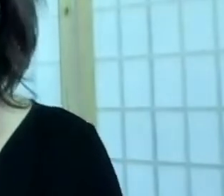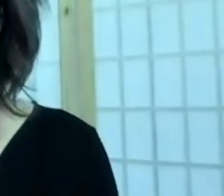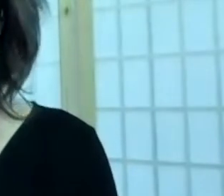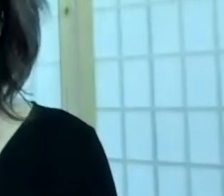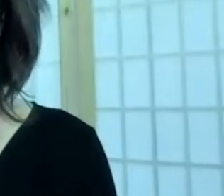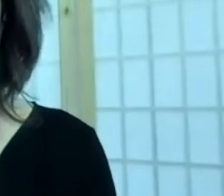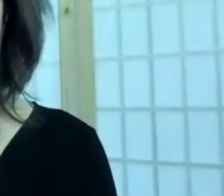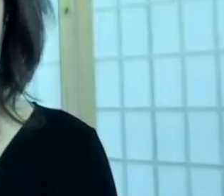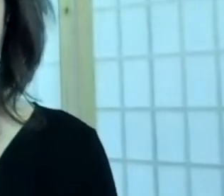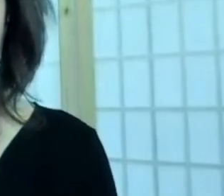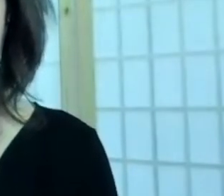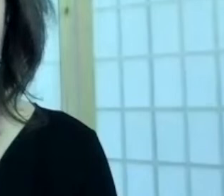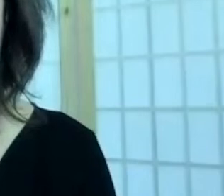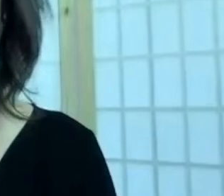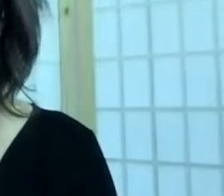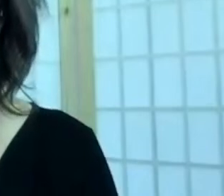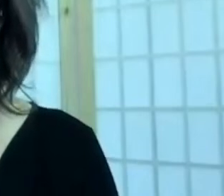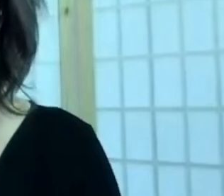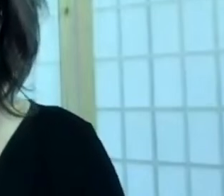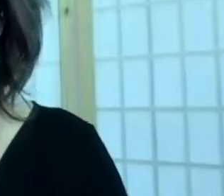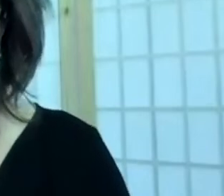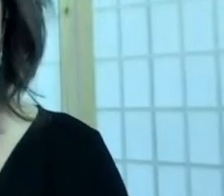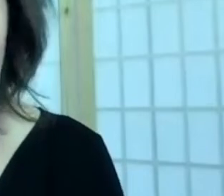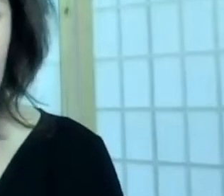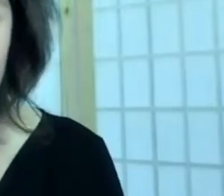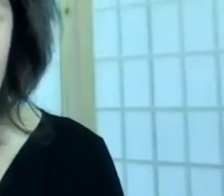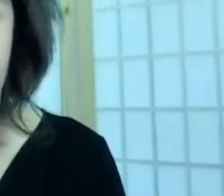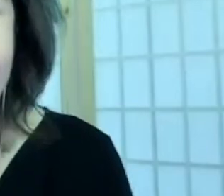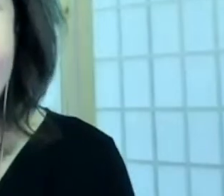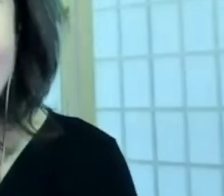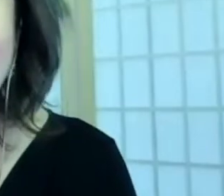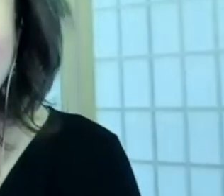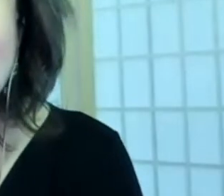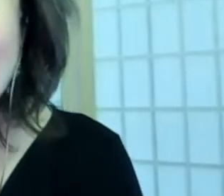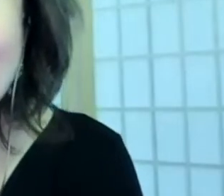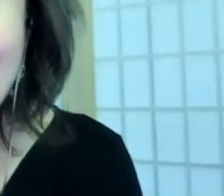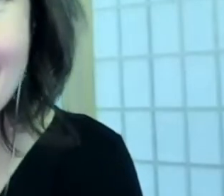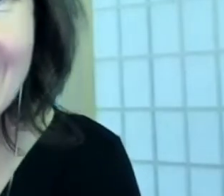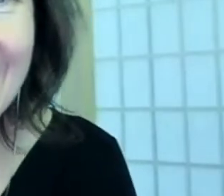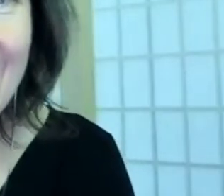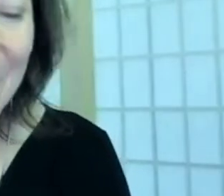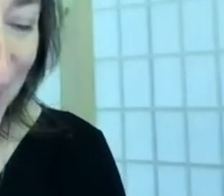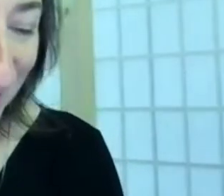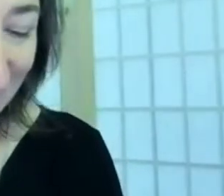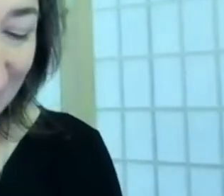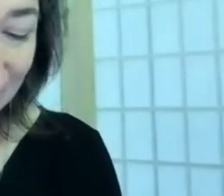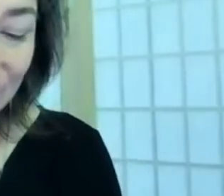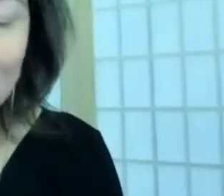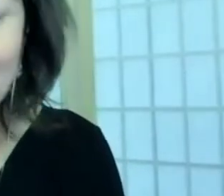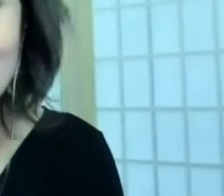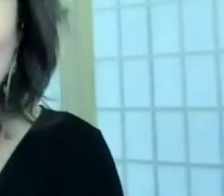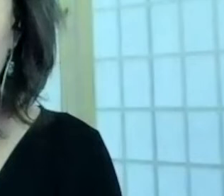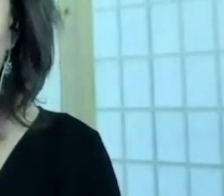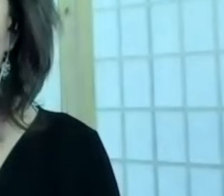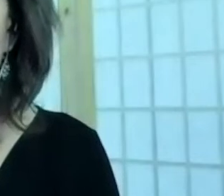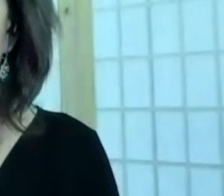us the story about what happened in that room, but in only 2 or 3 sentences. I know that's really hard. just